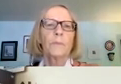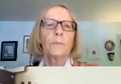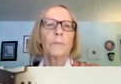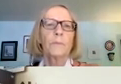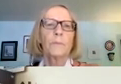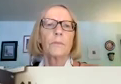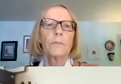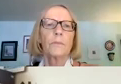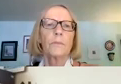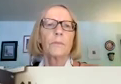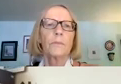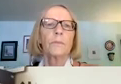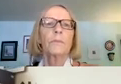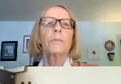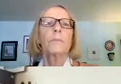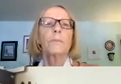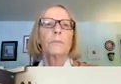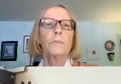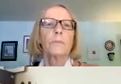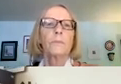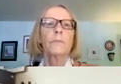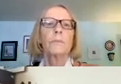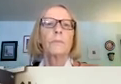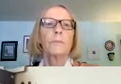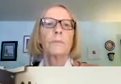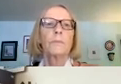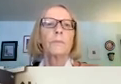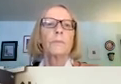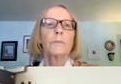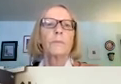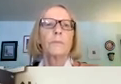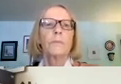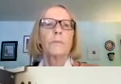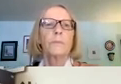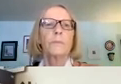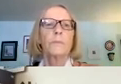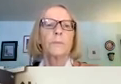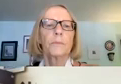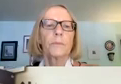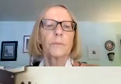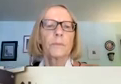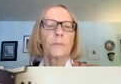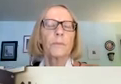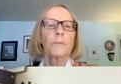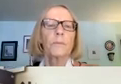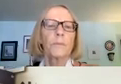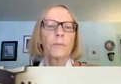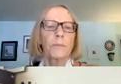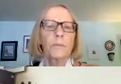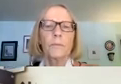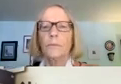again, as we alluded to, is recognize that the Act, if used to its fullest extent, so in this case, like a court-ordered declaration